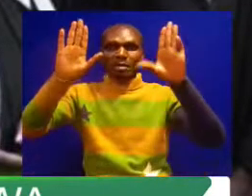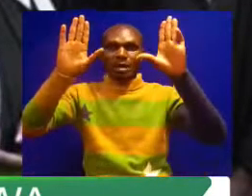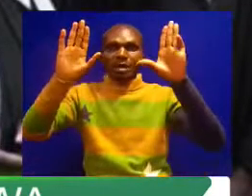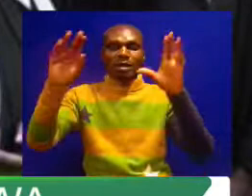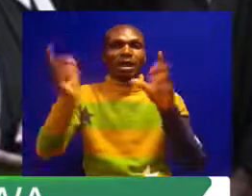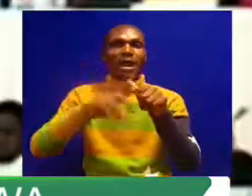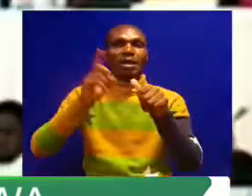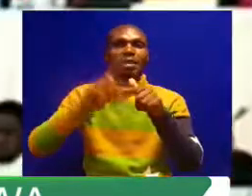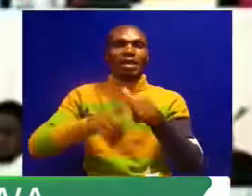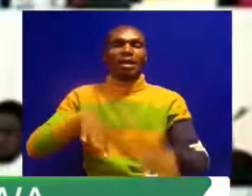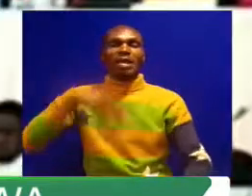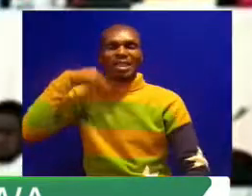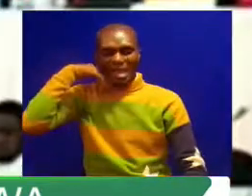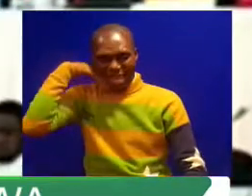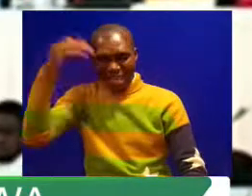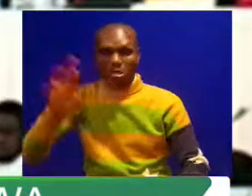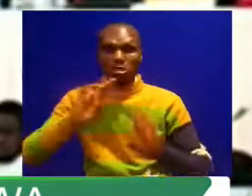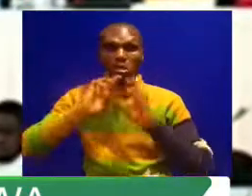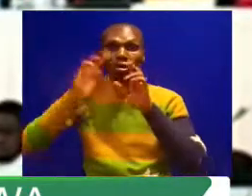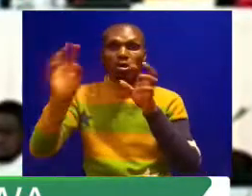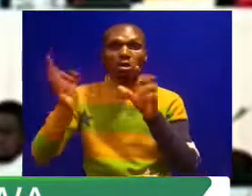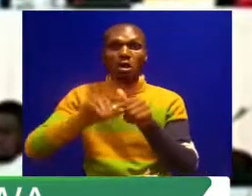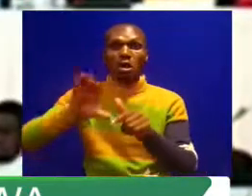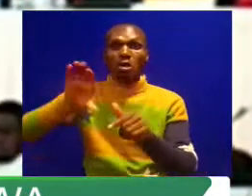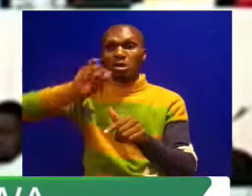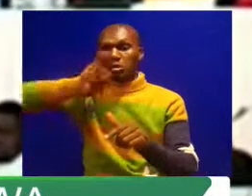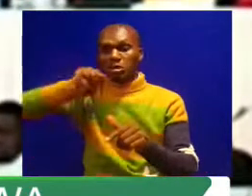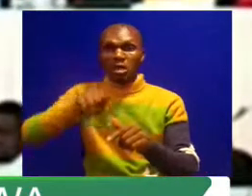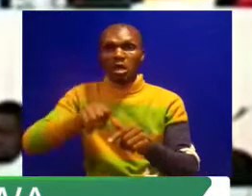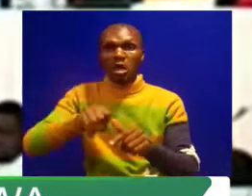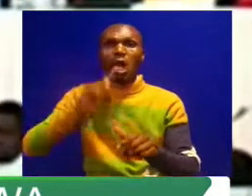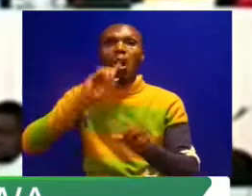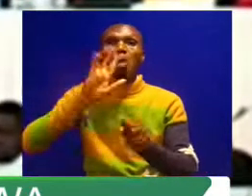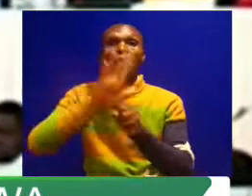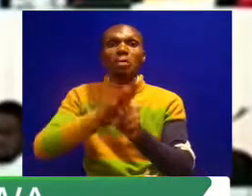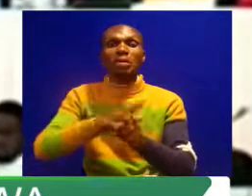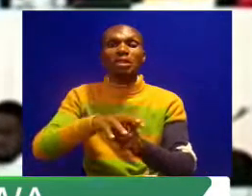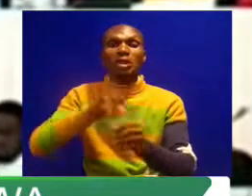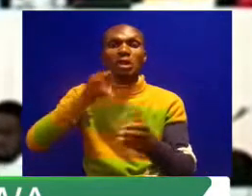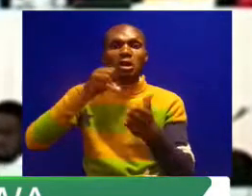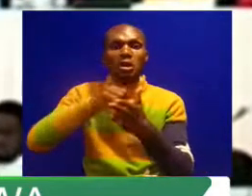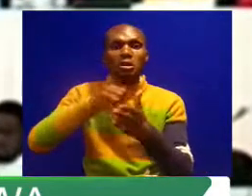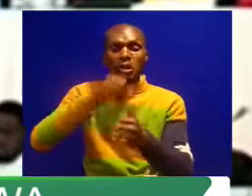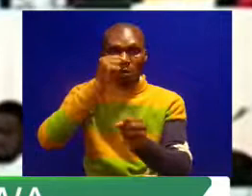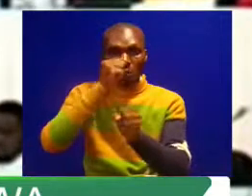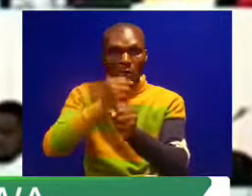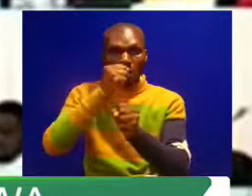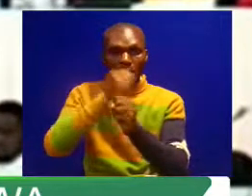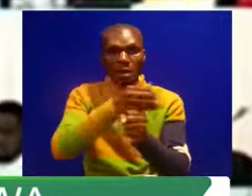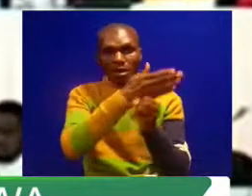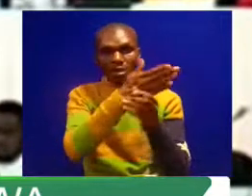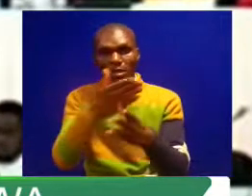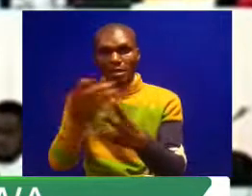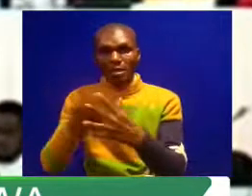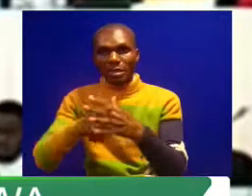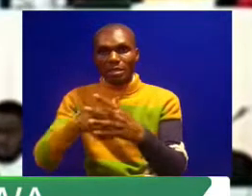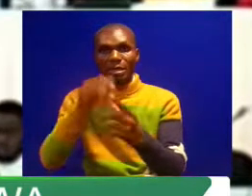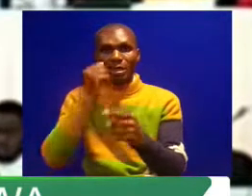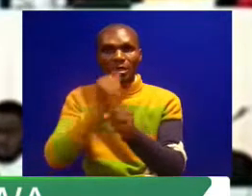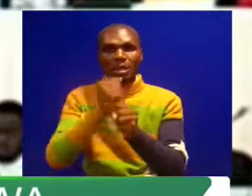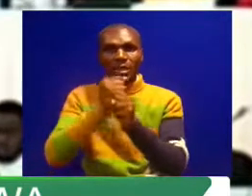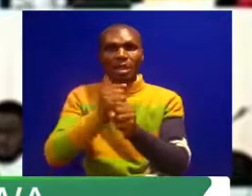kuyakana machivu Koome na ene kiavuna mbabu atiranirie ase chigasi au kurumo chakano no kwe Rusia kwa